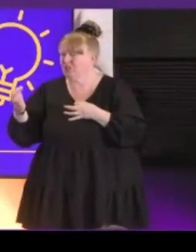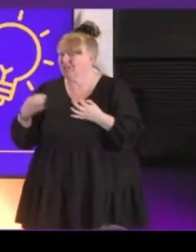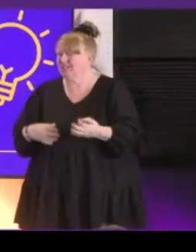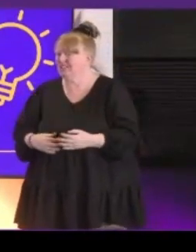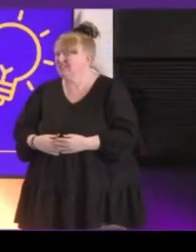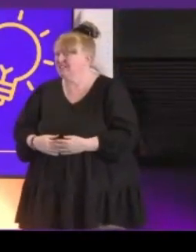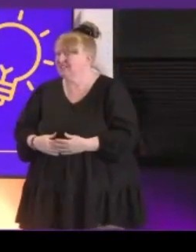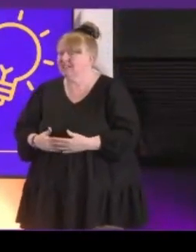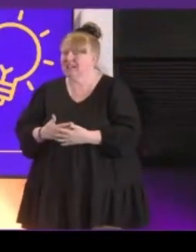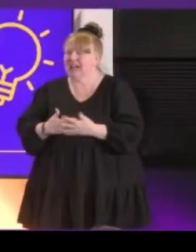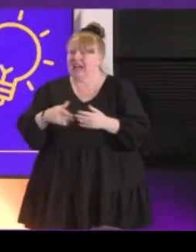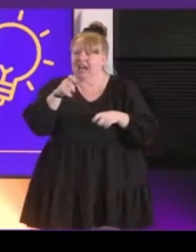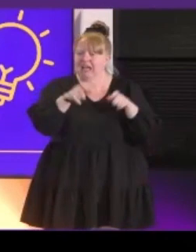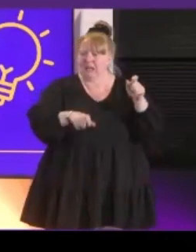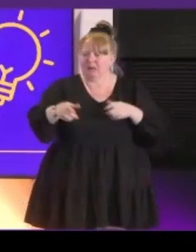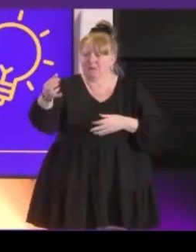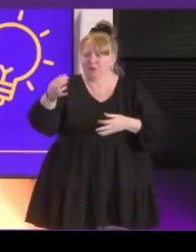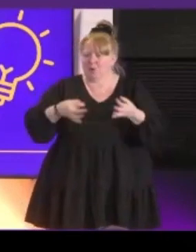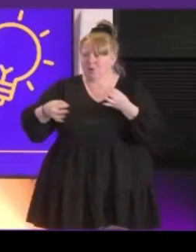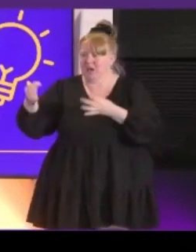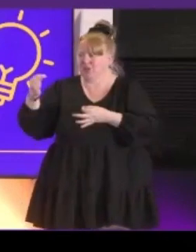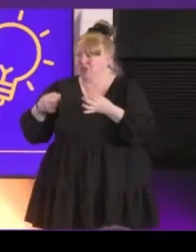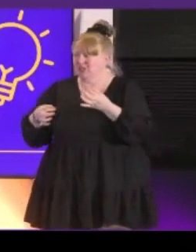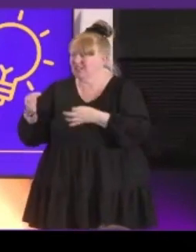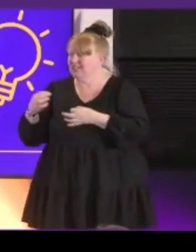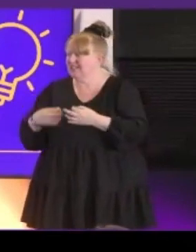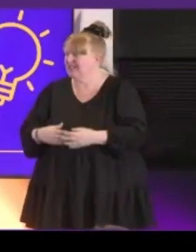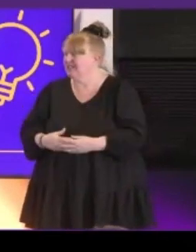any questions for our fantastic panel?